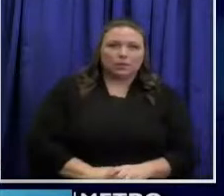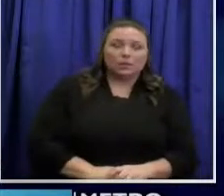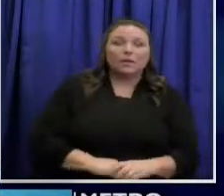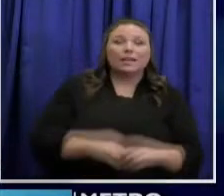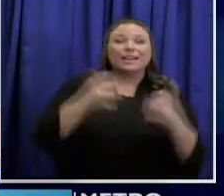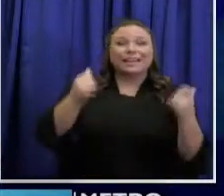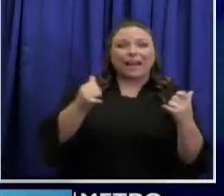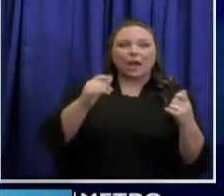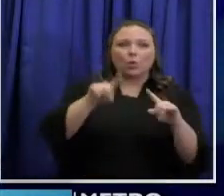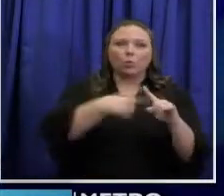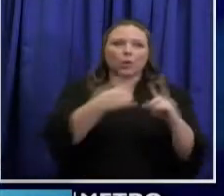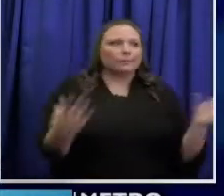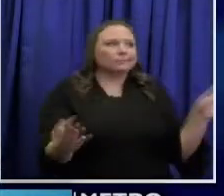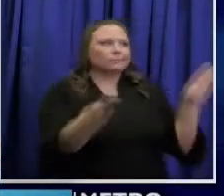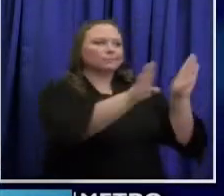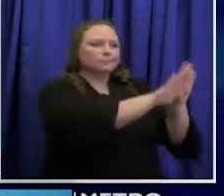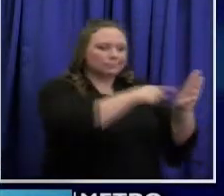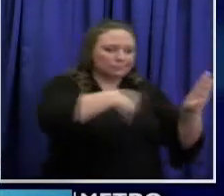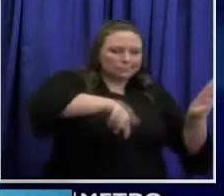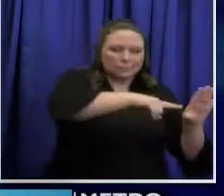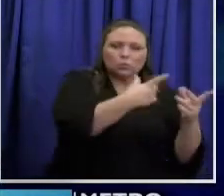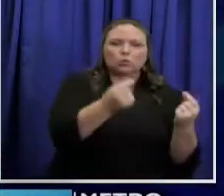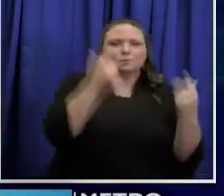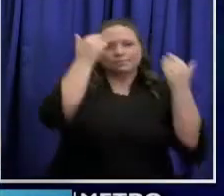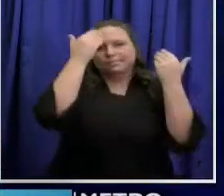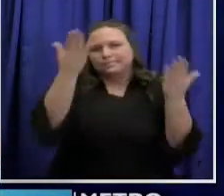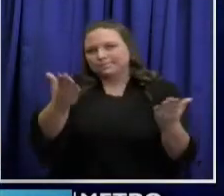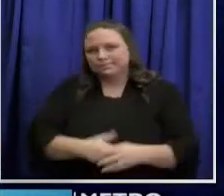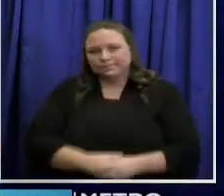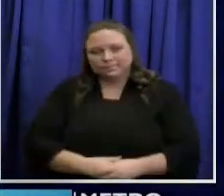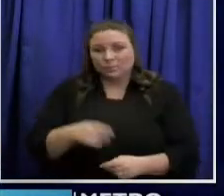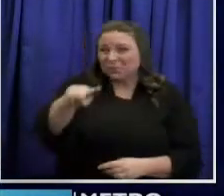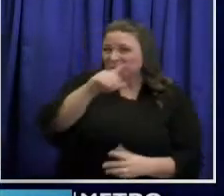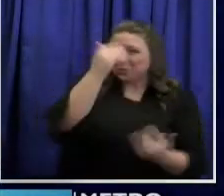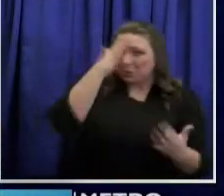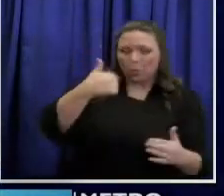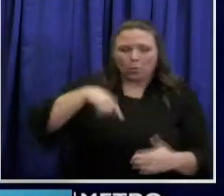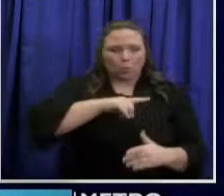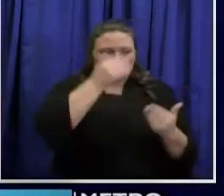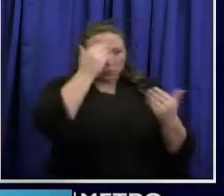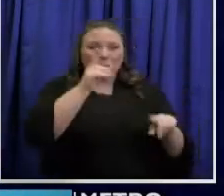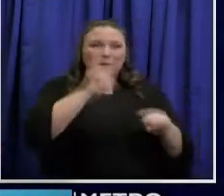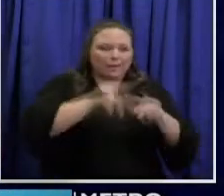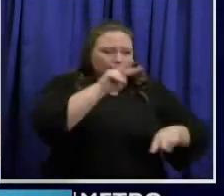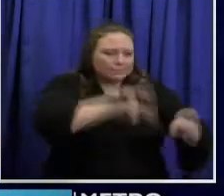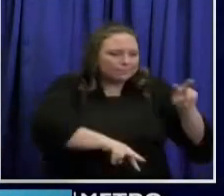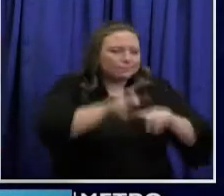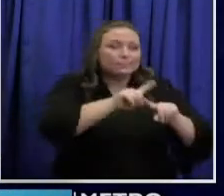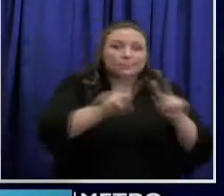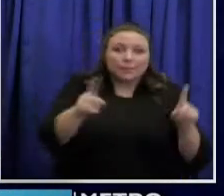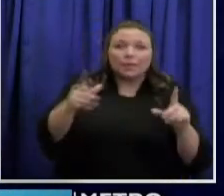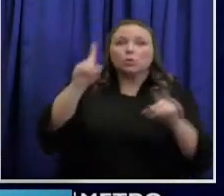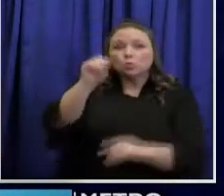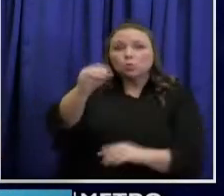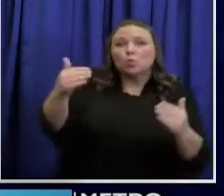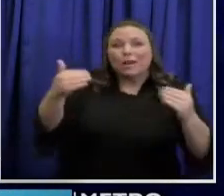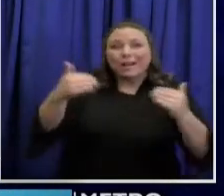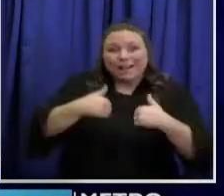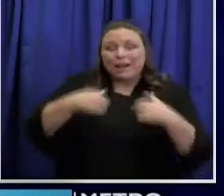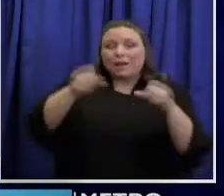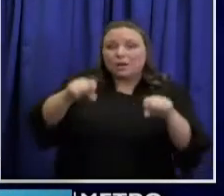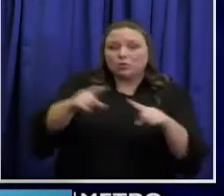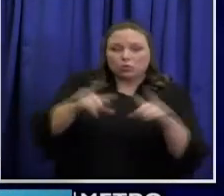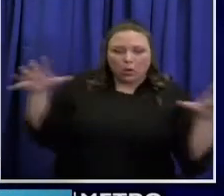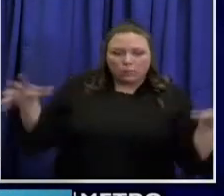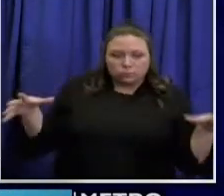goes on behind closed doors, and nobody does. So we are not able to examine it, but theoretically, there is the possibility to bring a